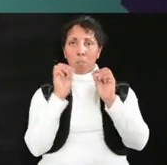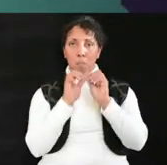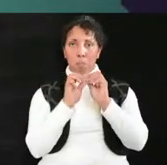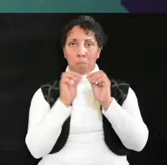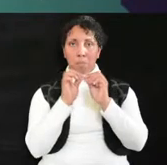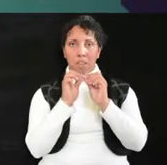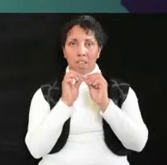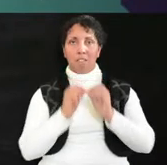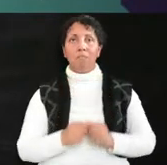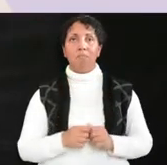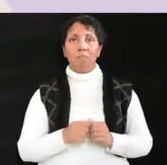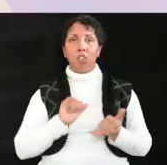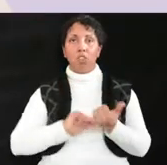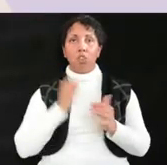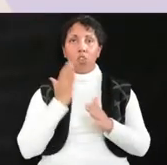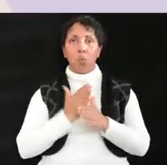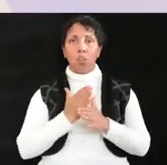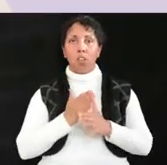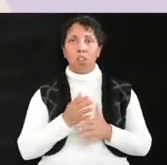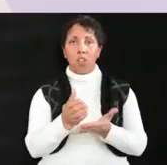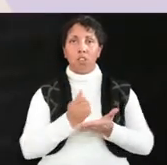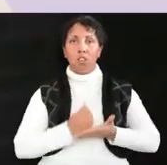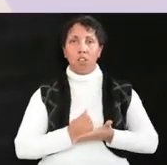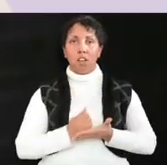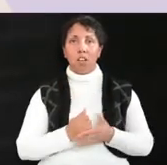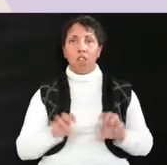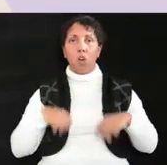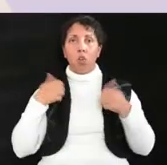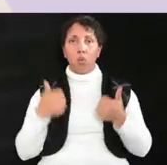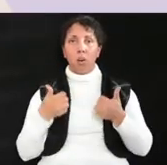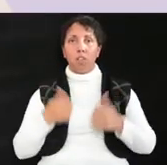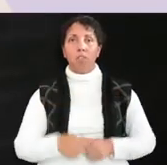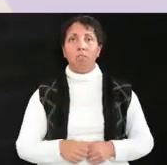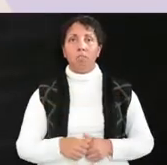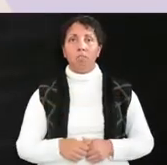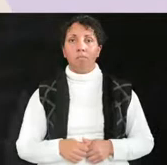correct answer was B. A social worker makes sure that you are looked after properly.